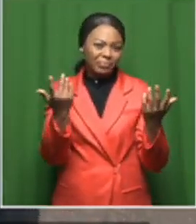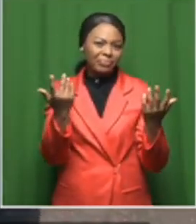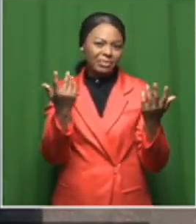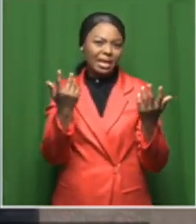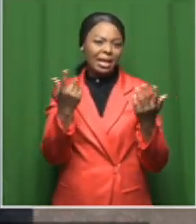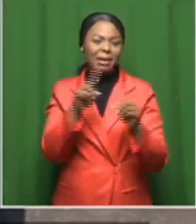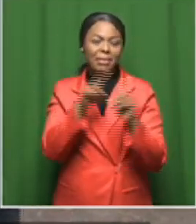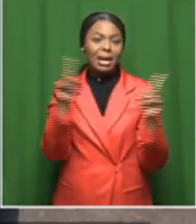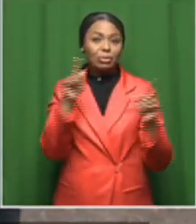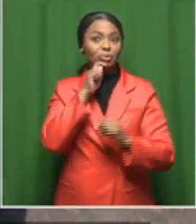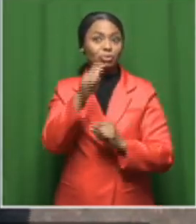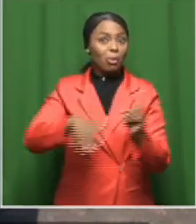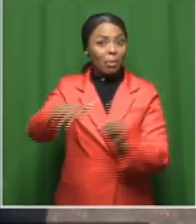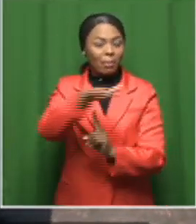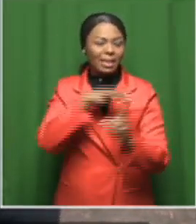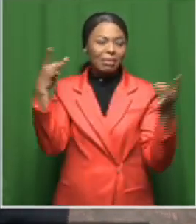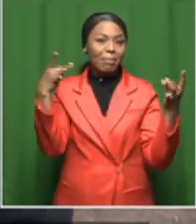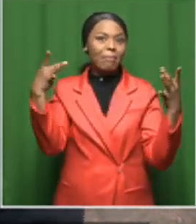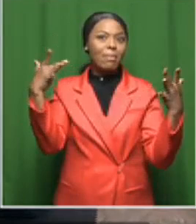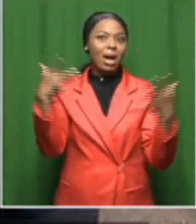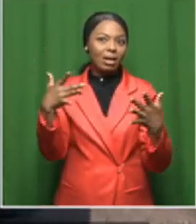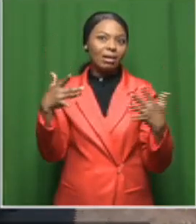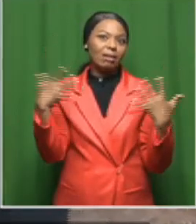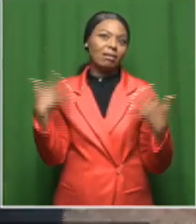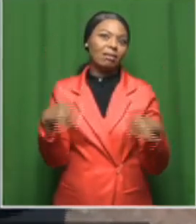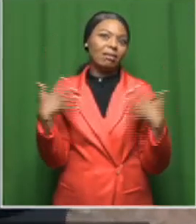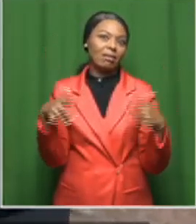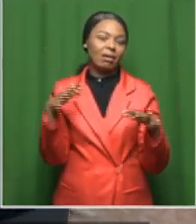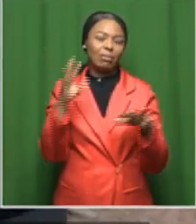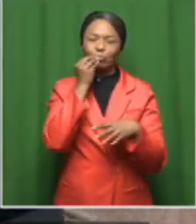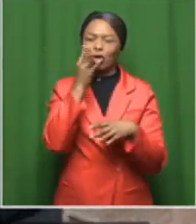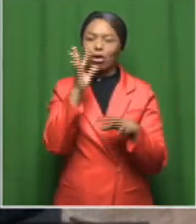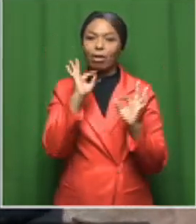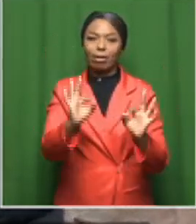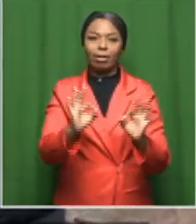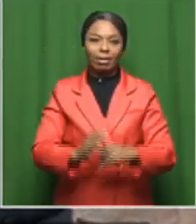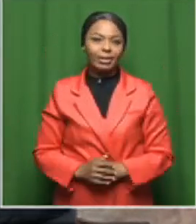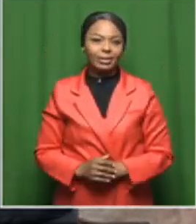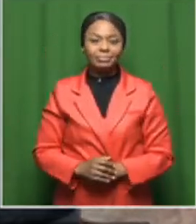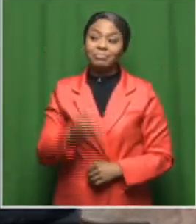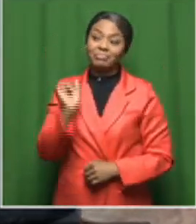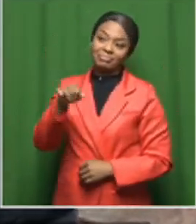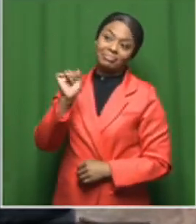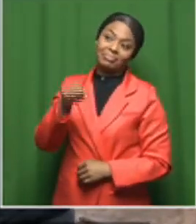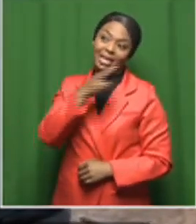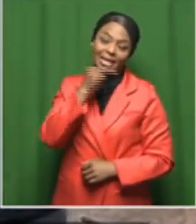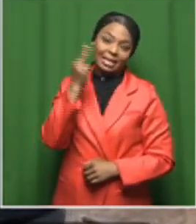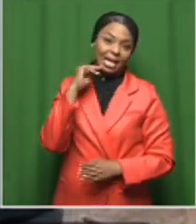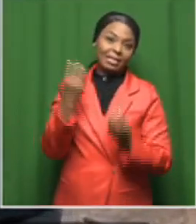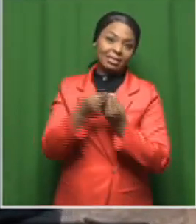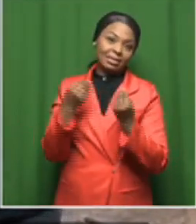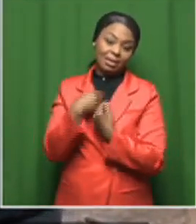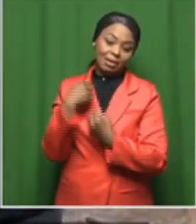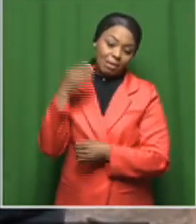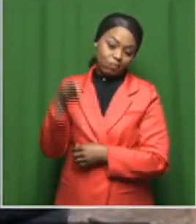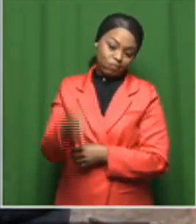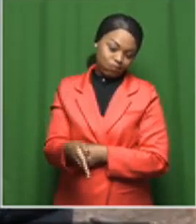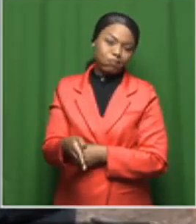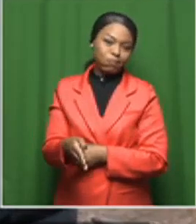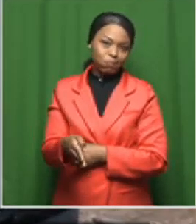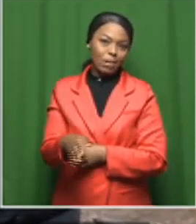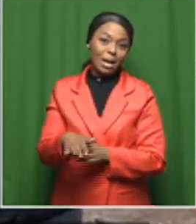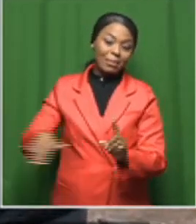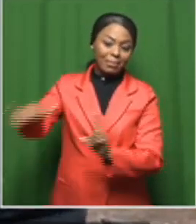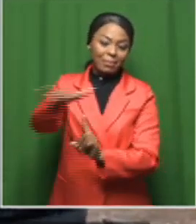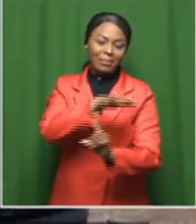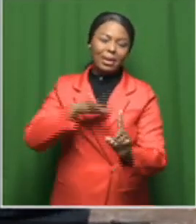this place. I always say that the nice thing about being here is actually realizing what a beautiful